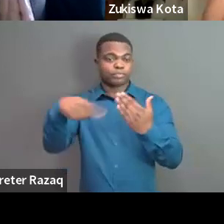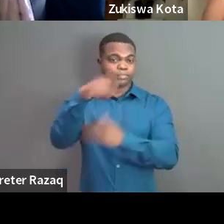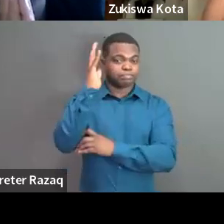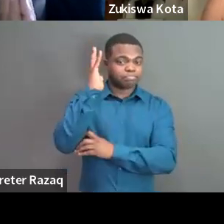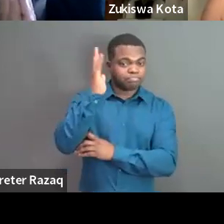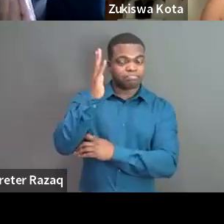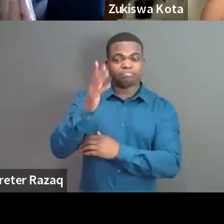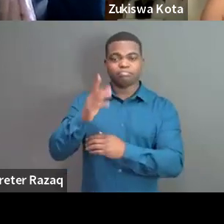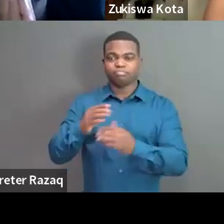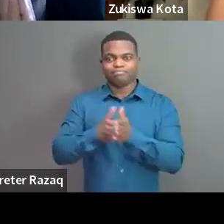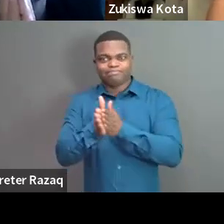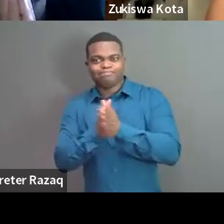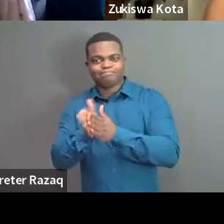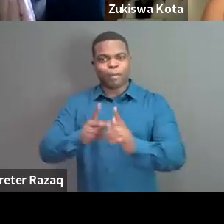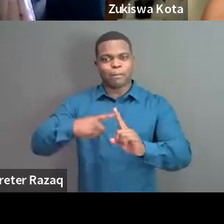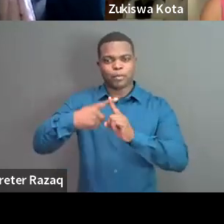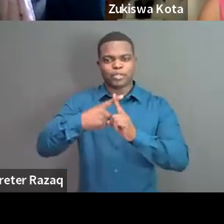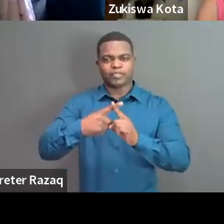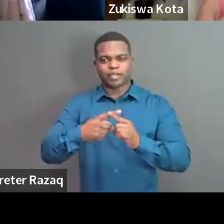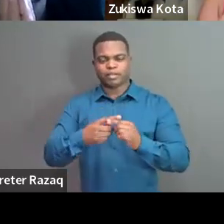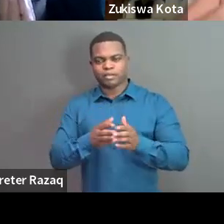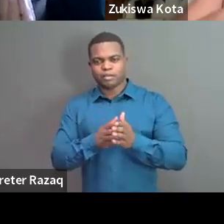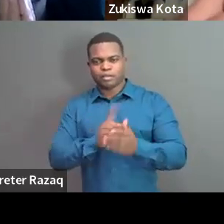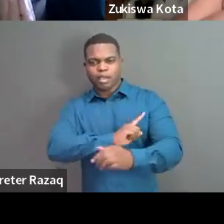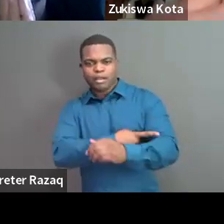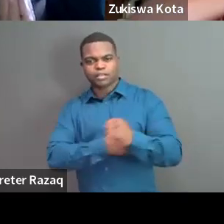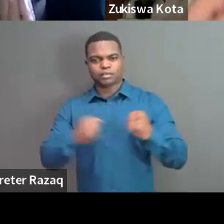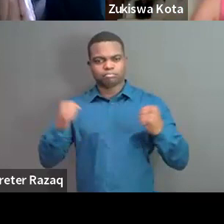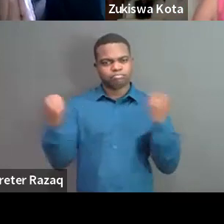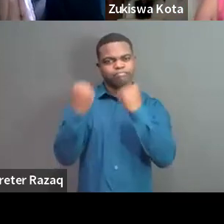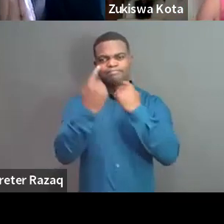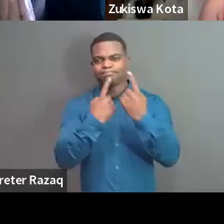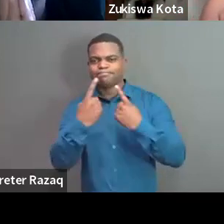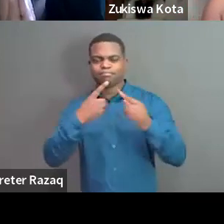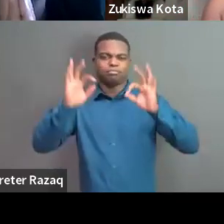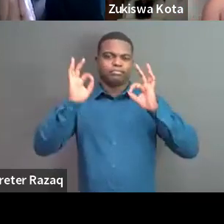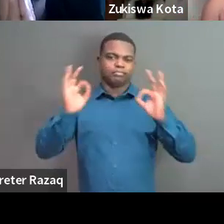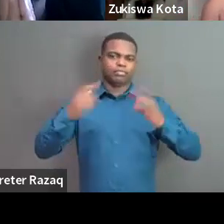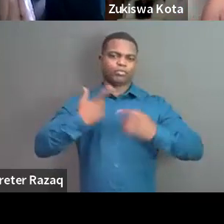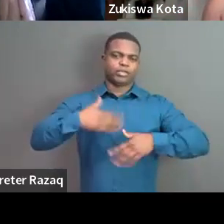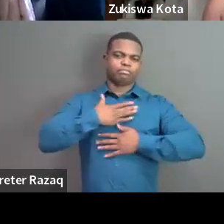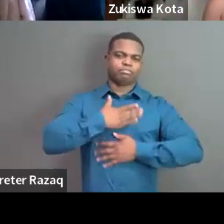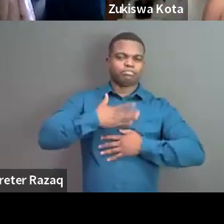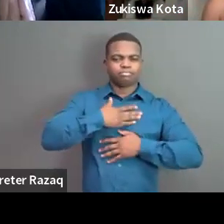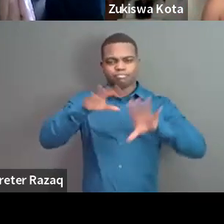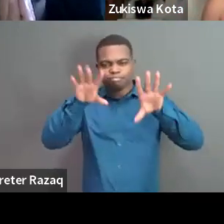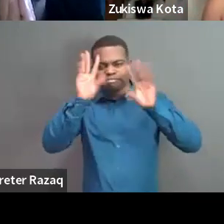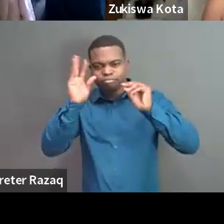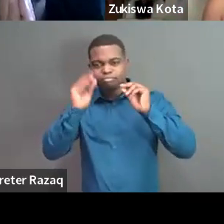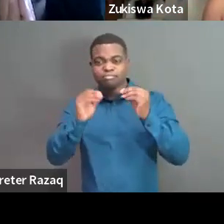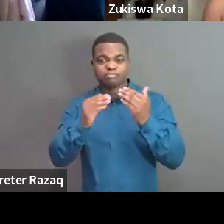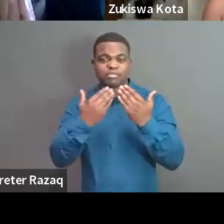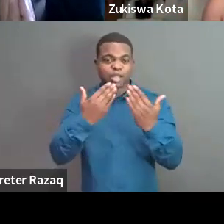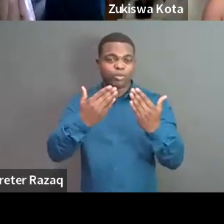work was a little challenging today between my connectivity issues and Hans's connectivity issues. So thank you for that, and the captioner